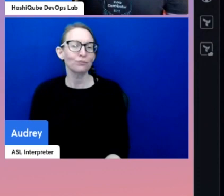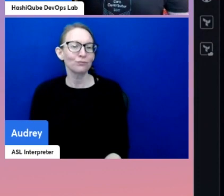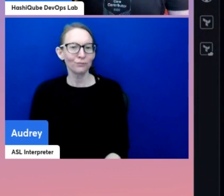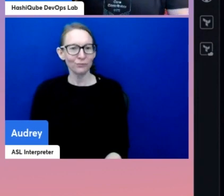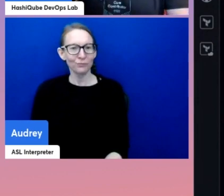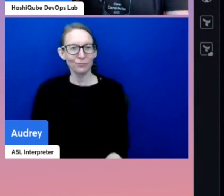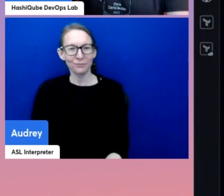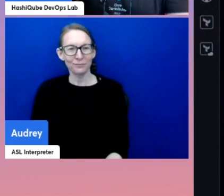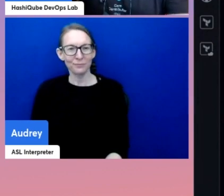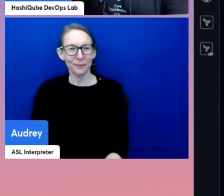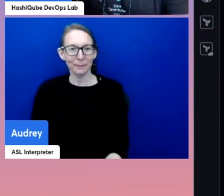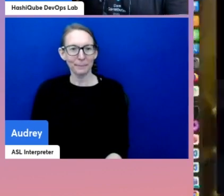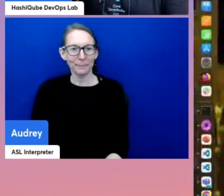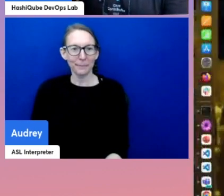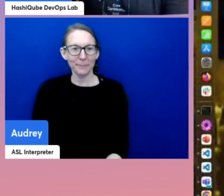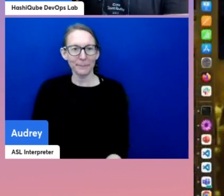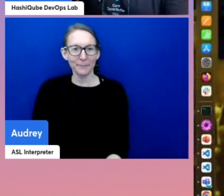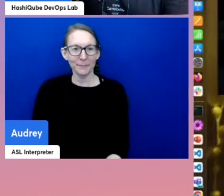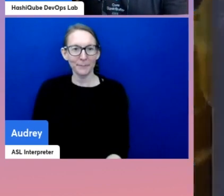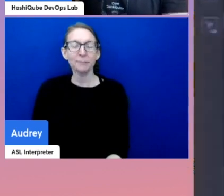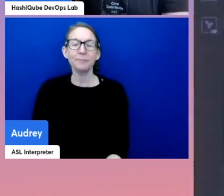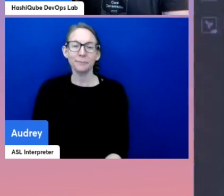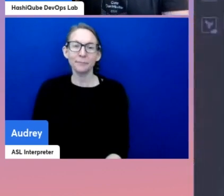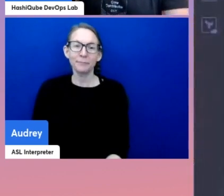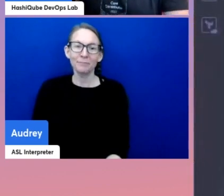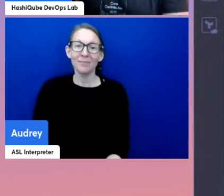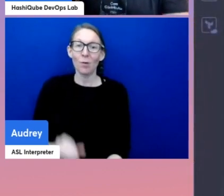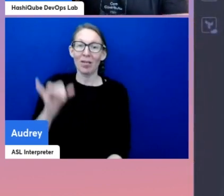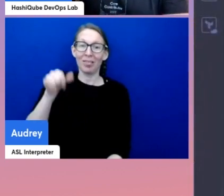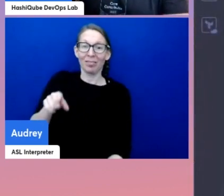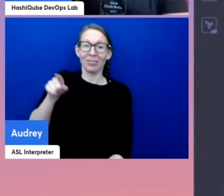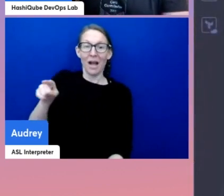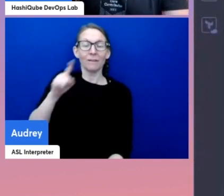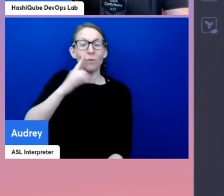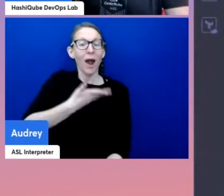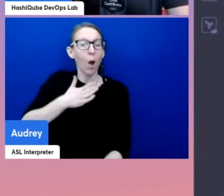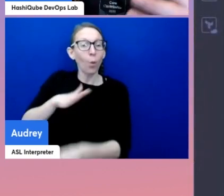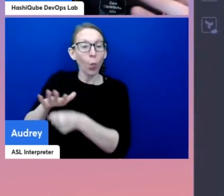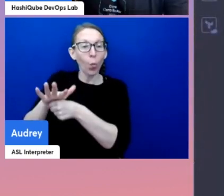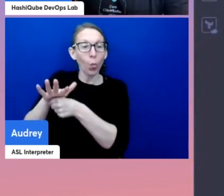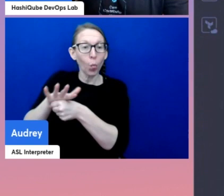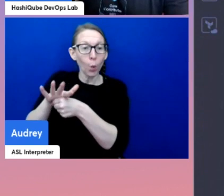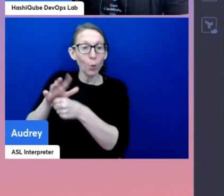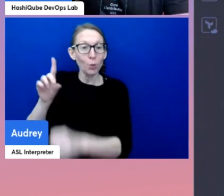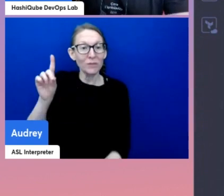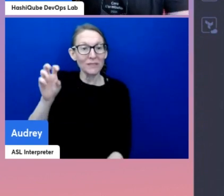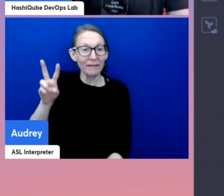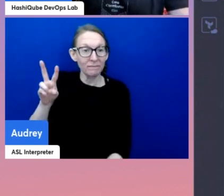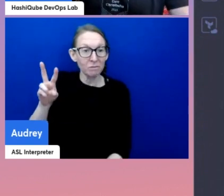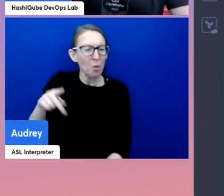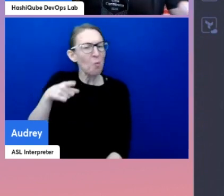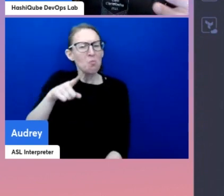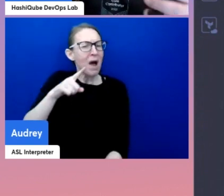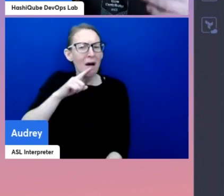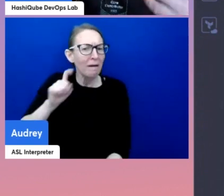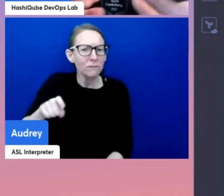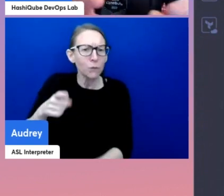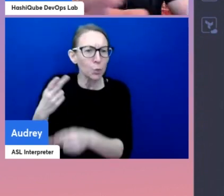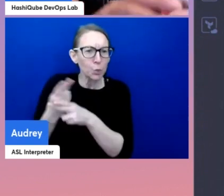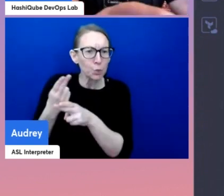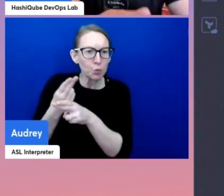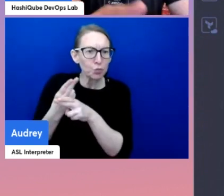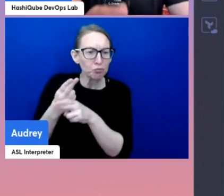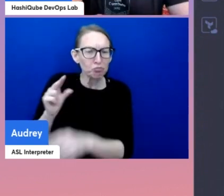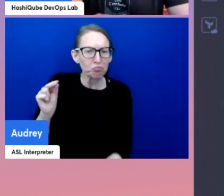Now, this is for our local dev. You don't have to use this. You can